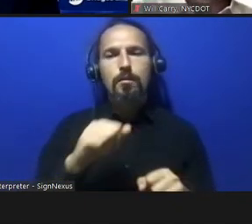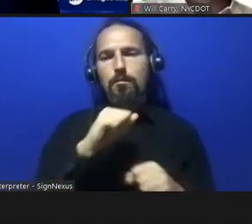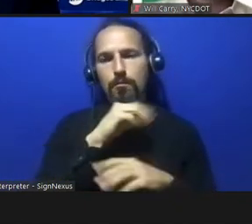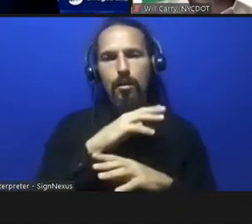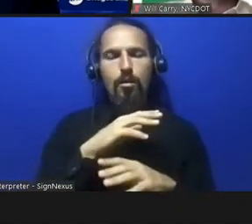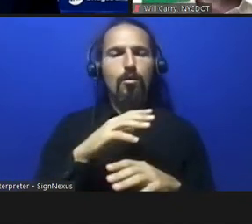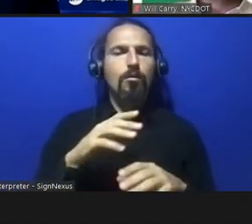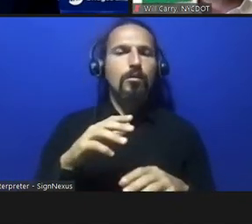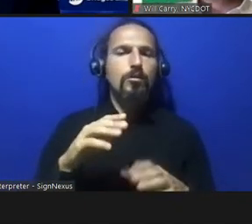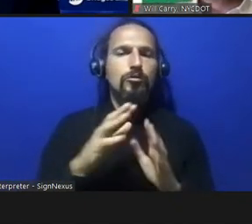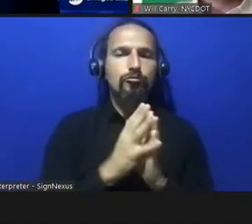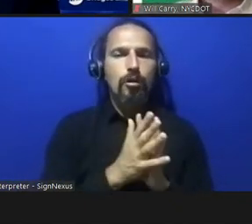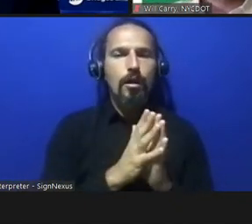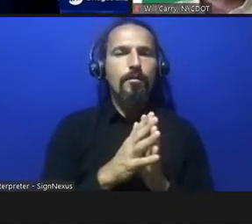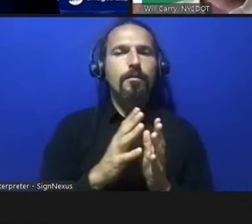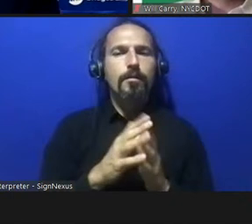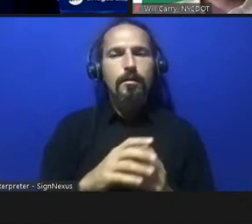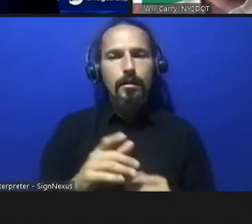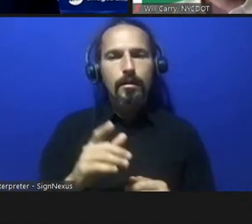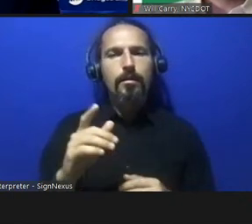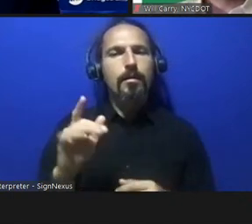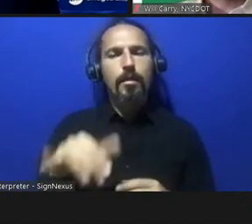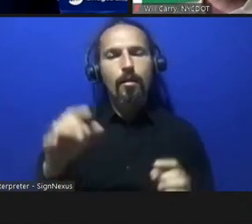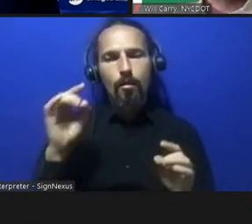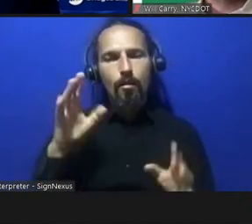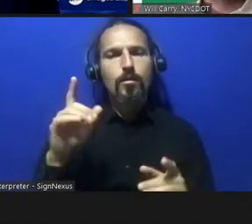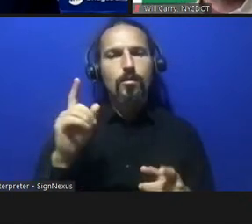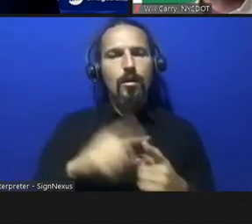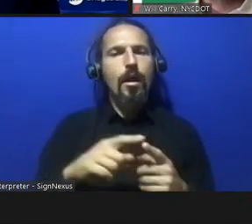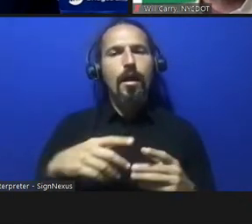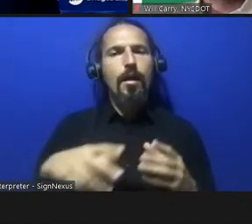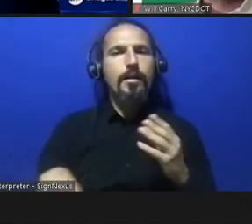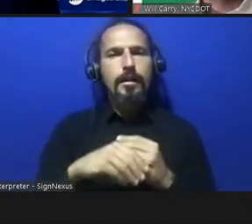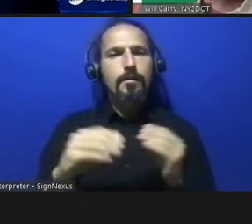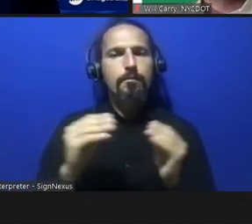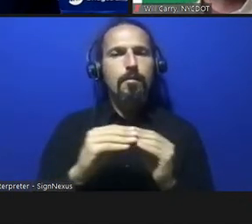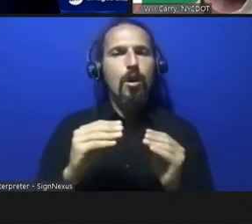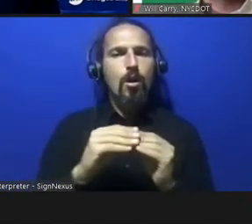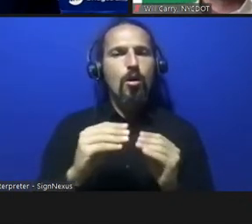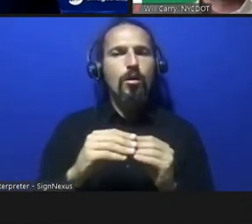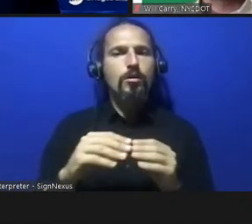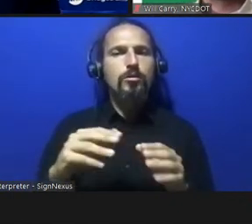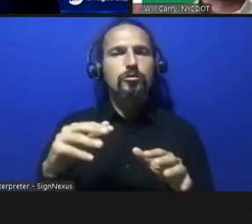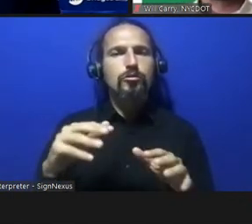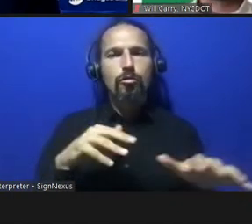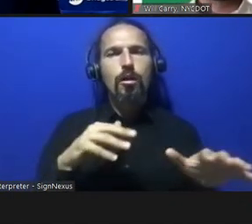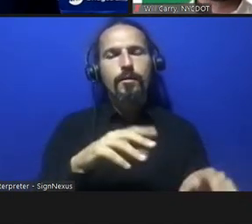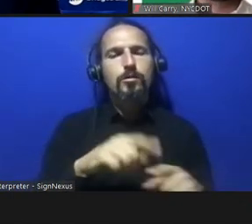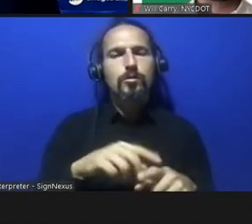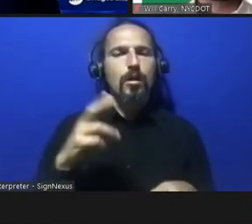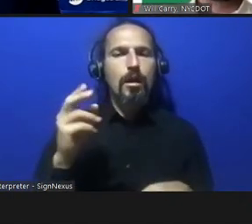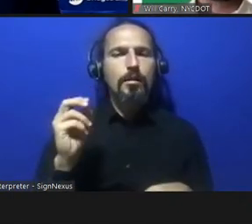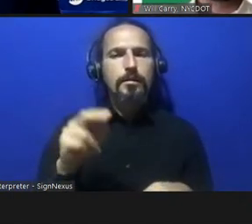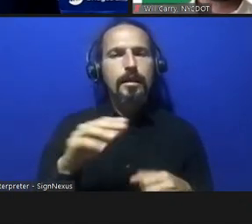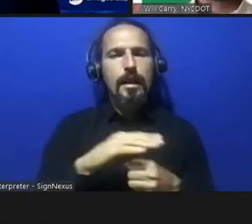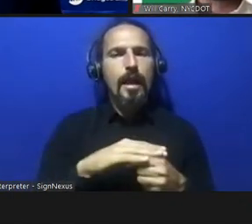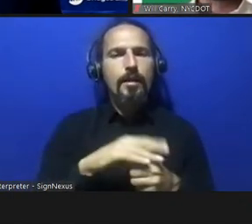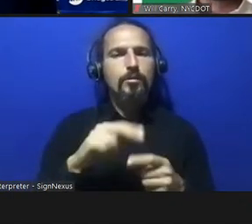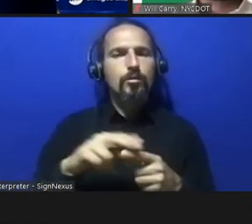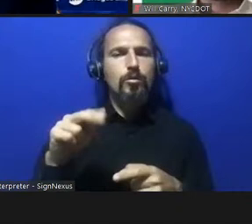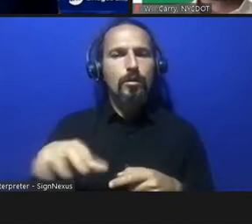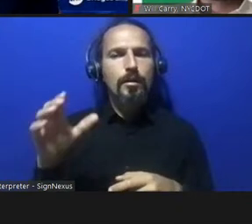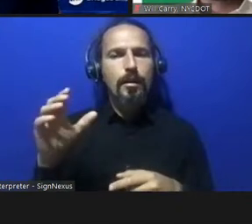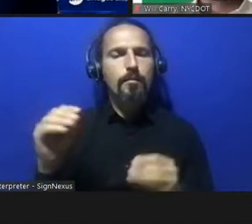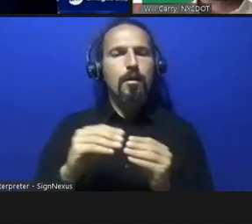traffic and would be preposterous to funnel additional traffic to hudson county in new york city in fact with the support of a